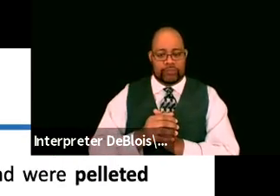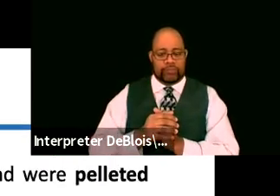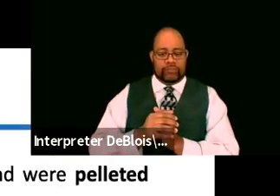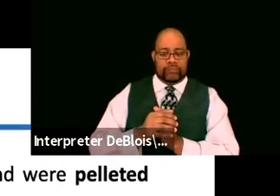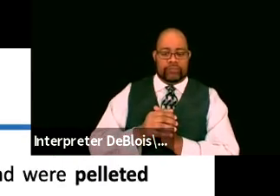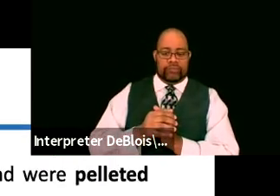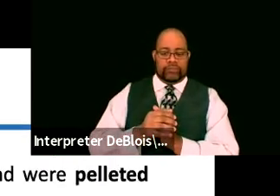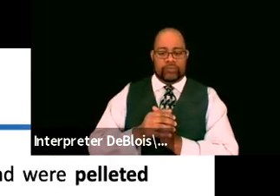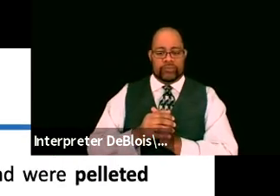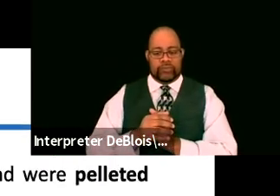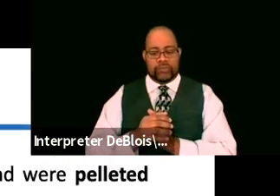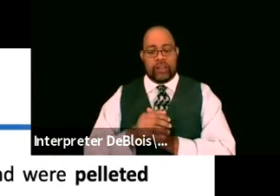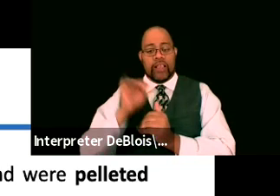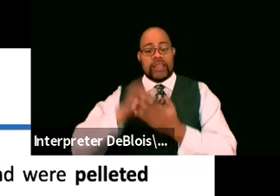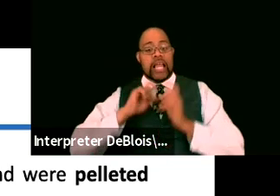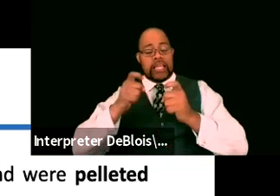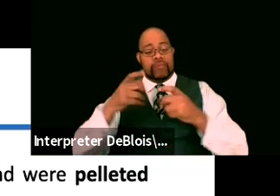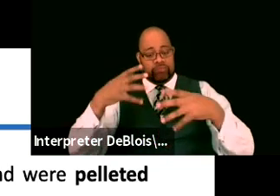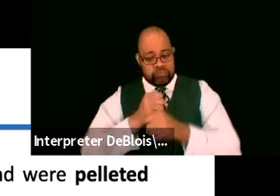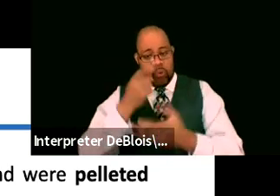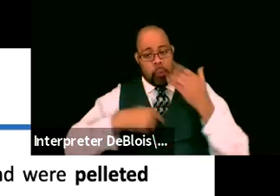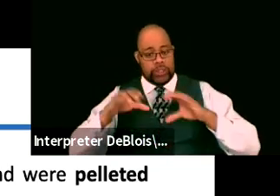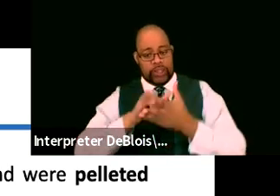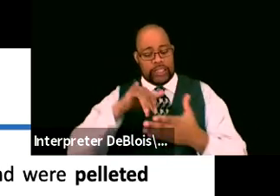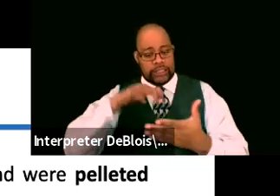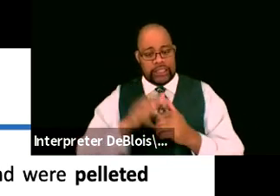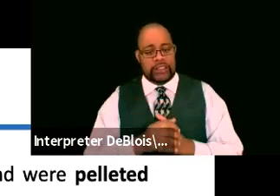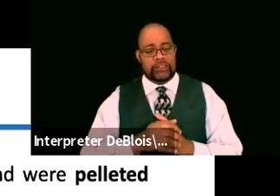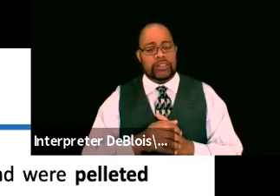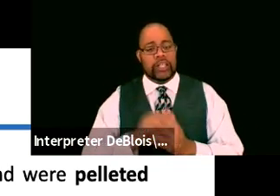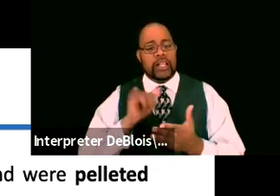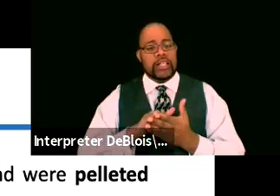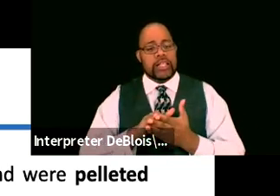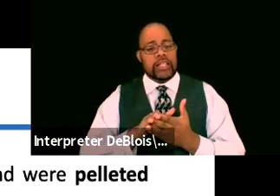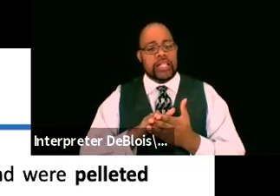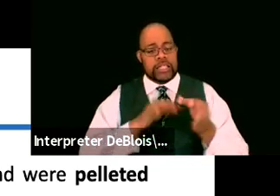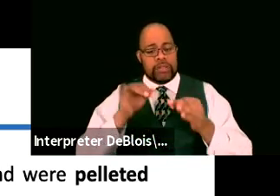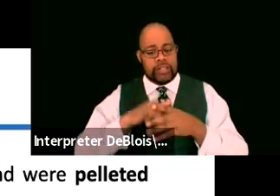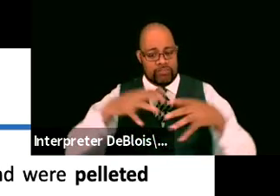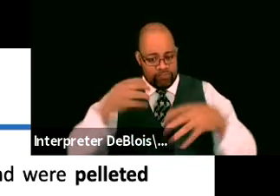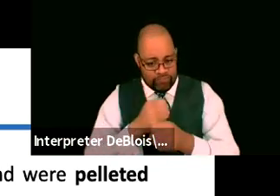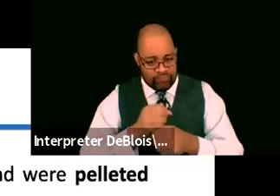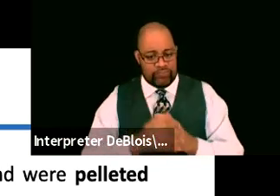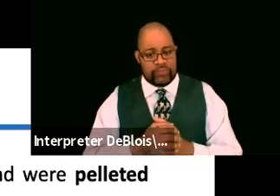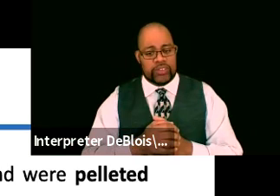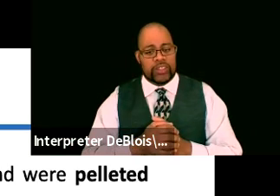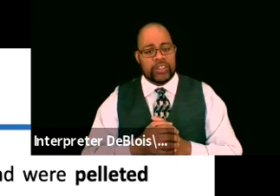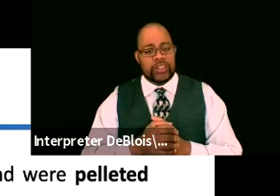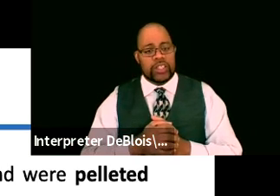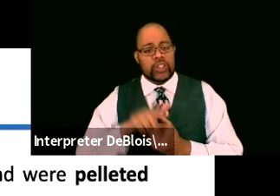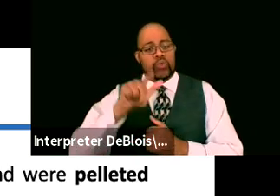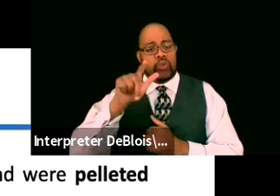So this slide gives an overview of what we did for this study, but essentially, just to put it into a nutshell, we got